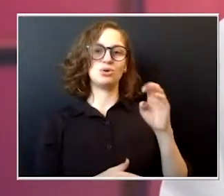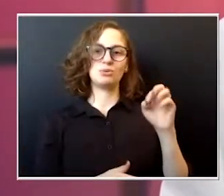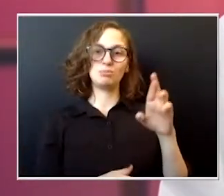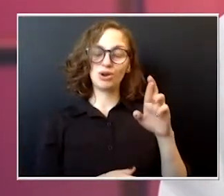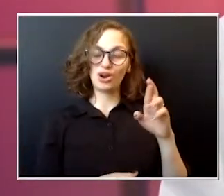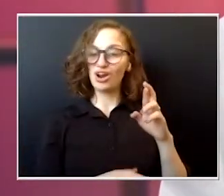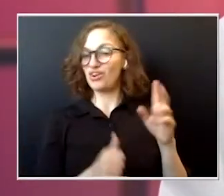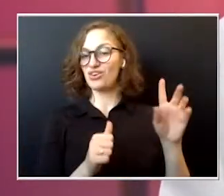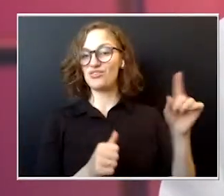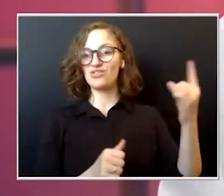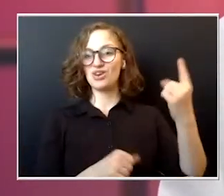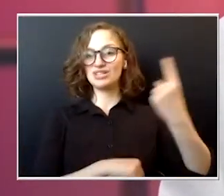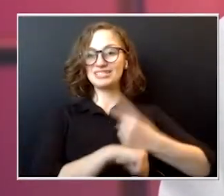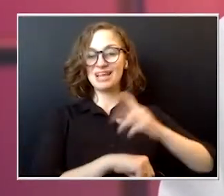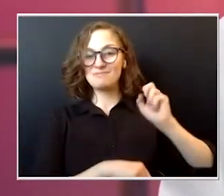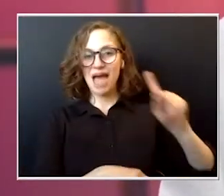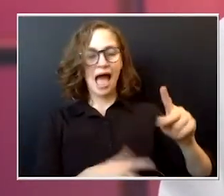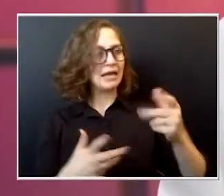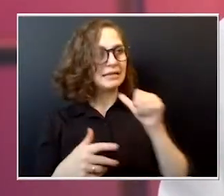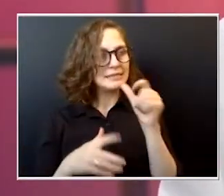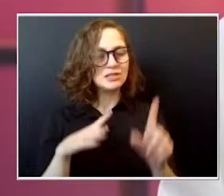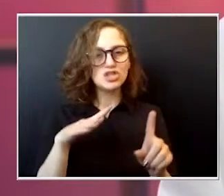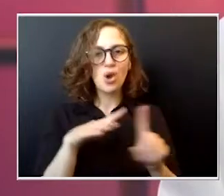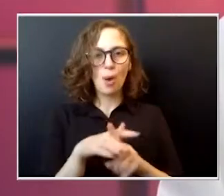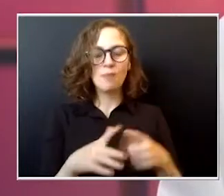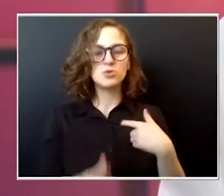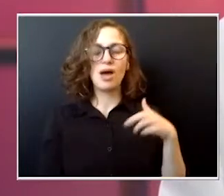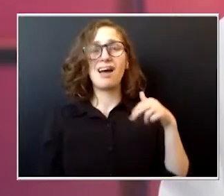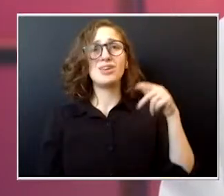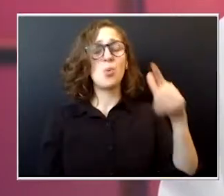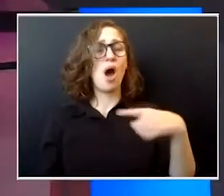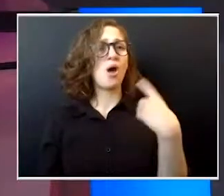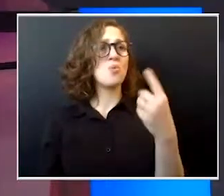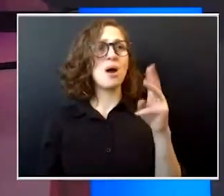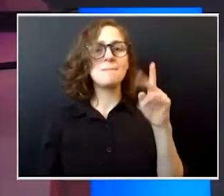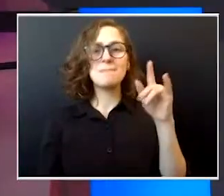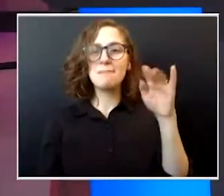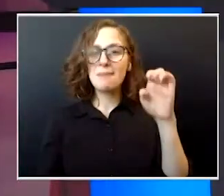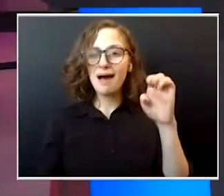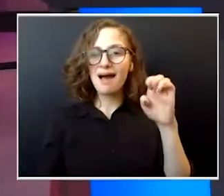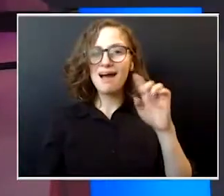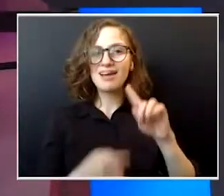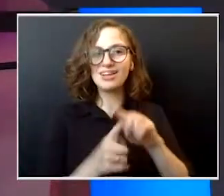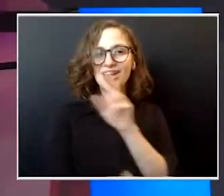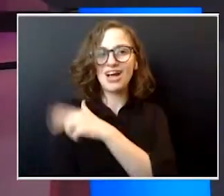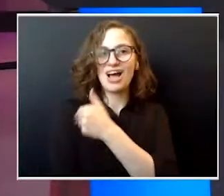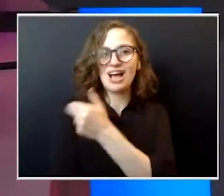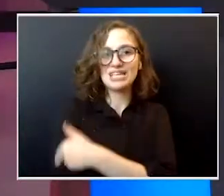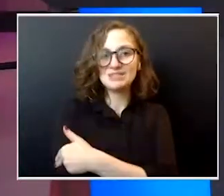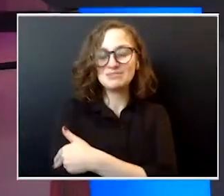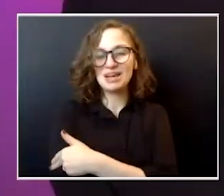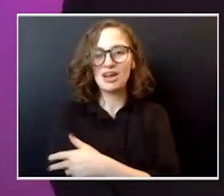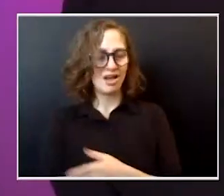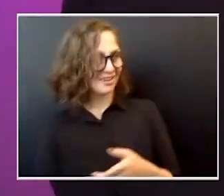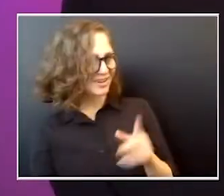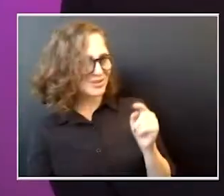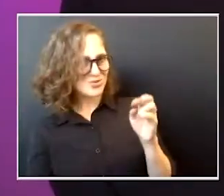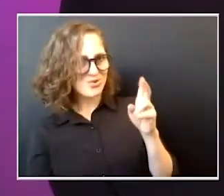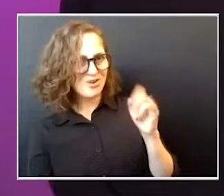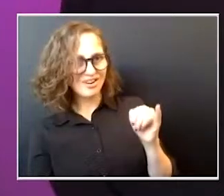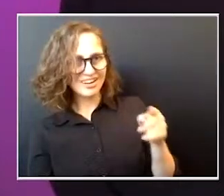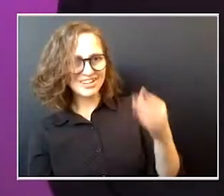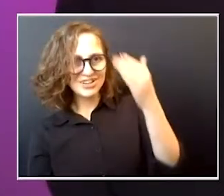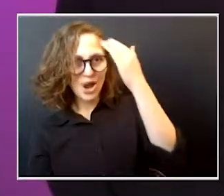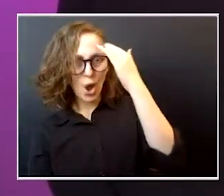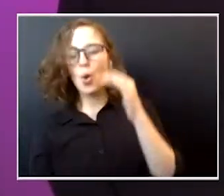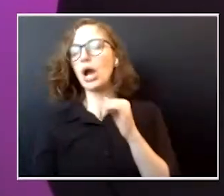my gosh. I don't even know what my heart rate was by the time I got there. Did Tori know about that, or were you just like, bye, I'm going to the Uber? Yeah, not until